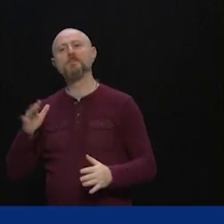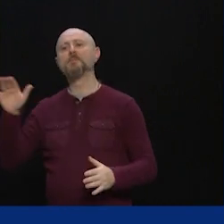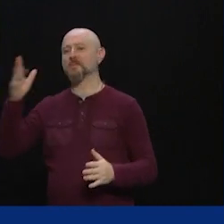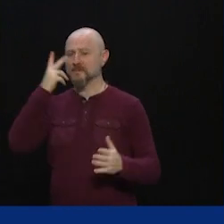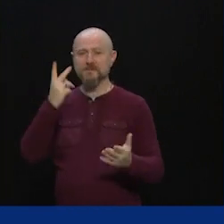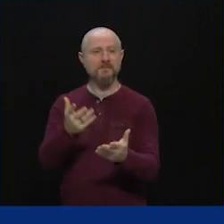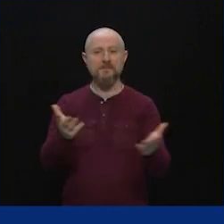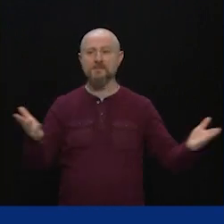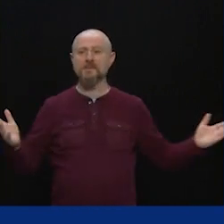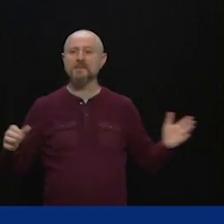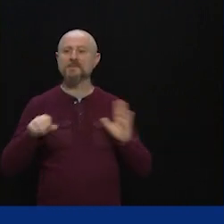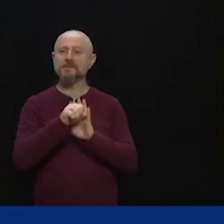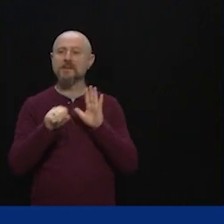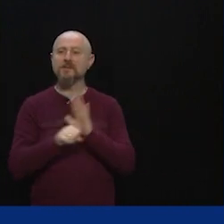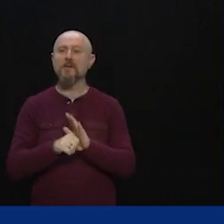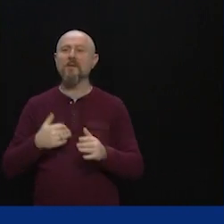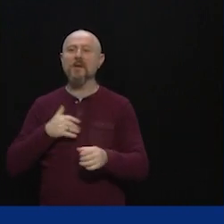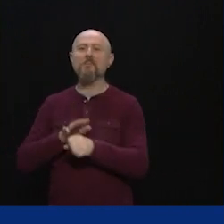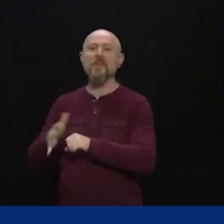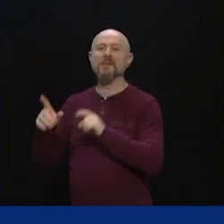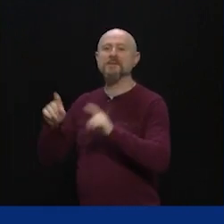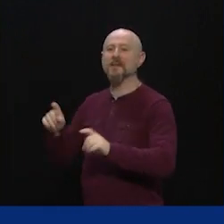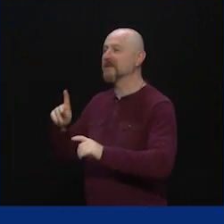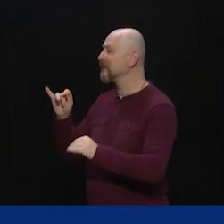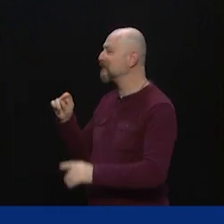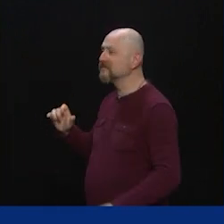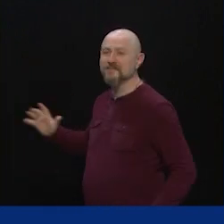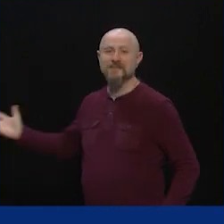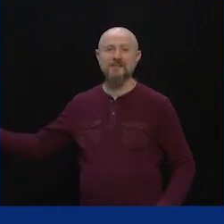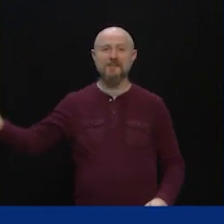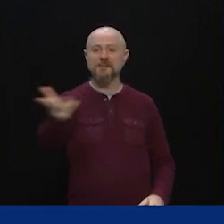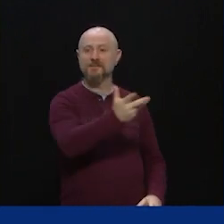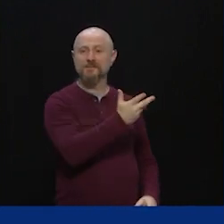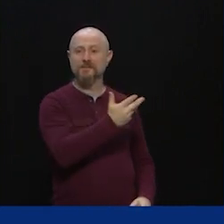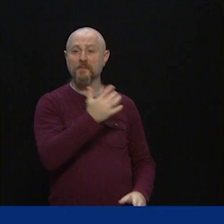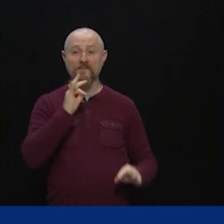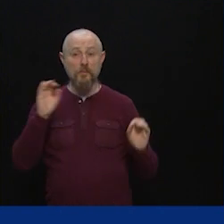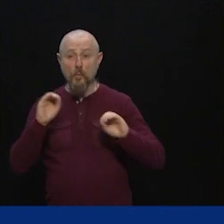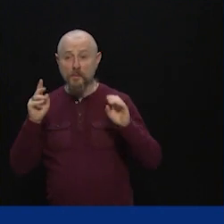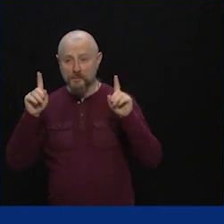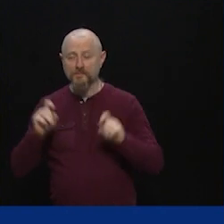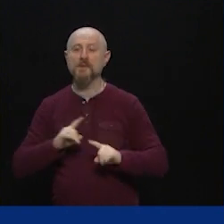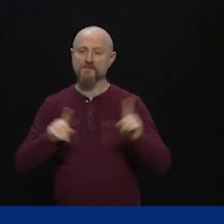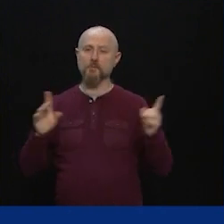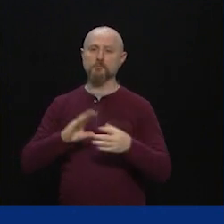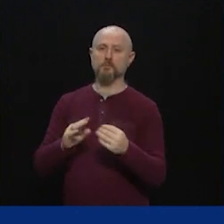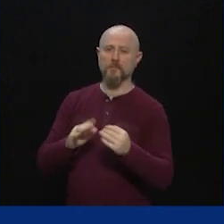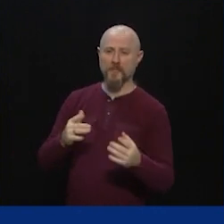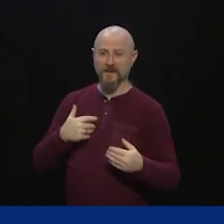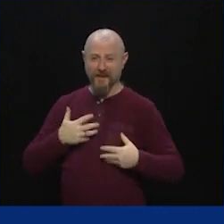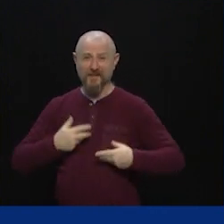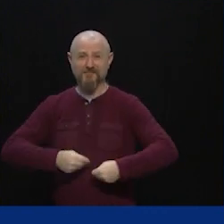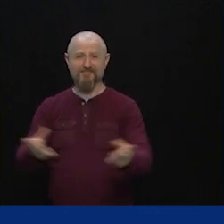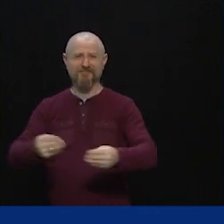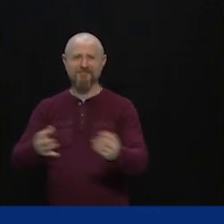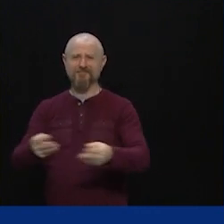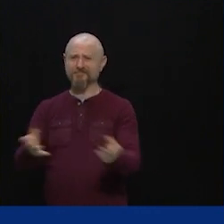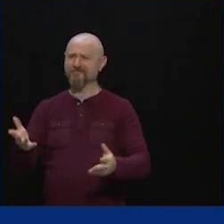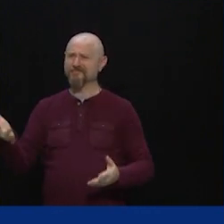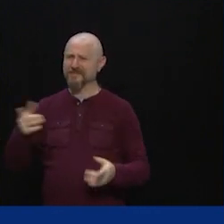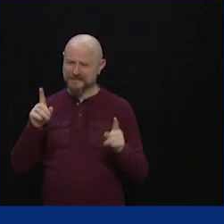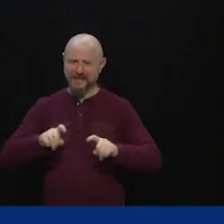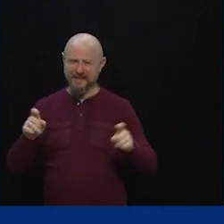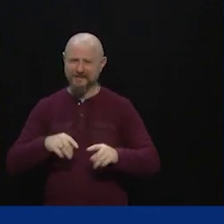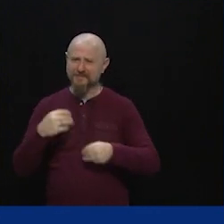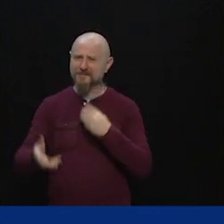kits. If we didn't have testing opportunities, we'd be having a different conversation. We're making them available with the whole thought that this will give parents